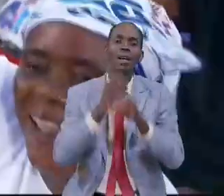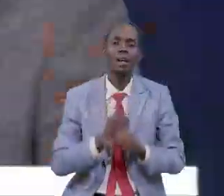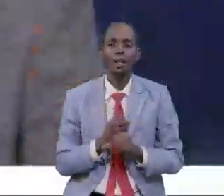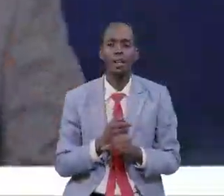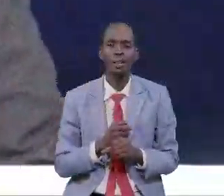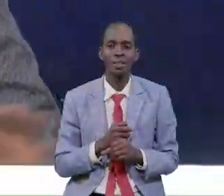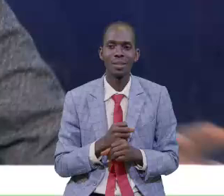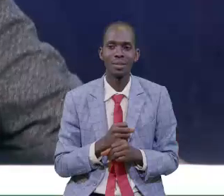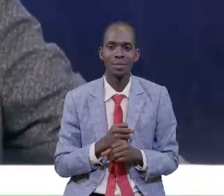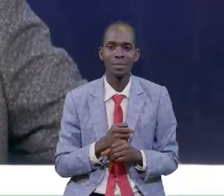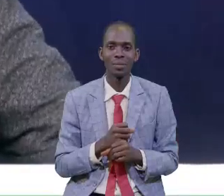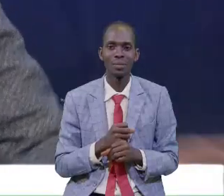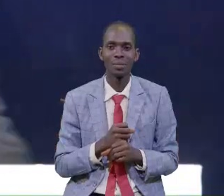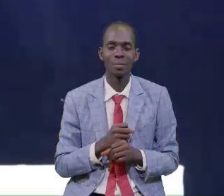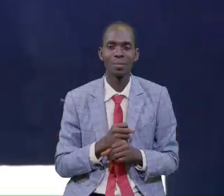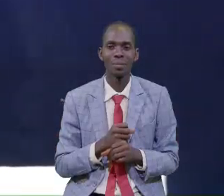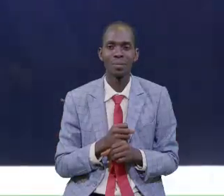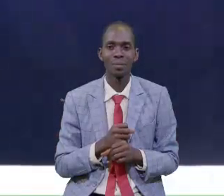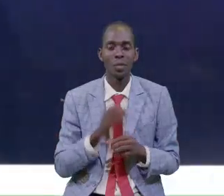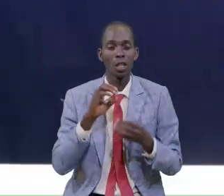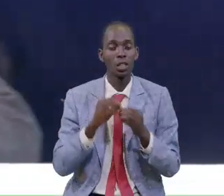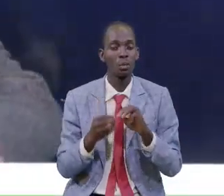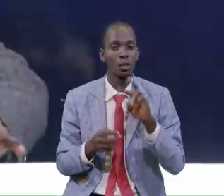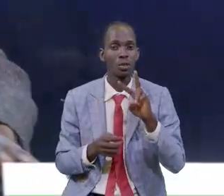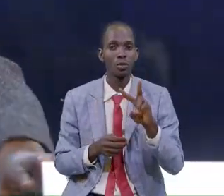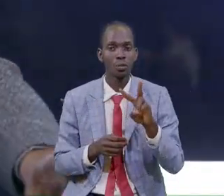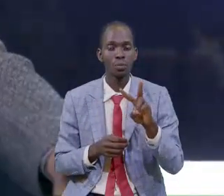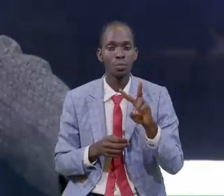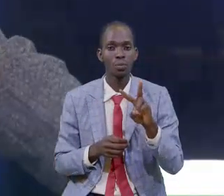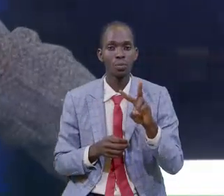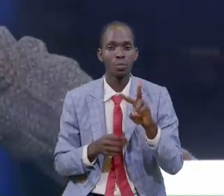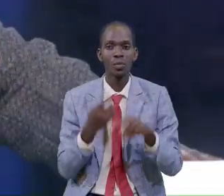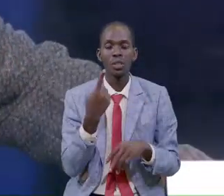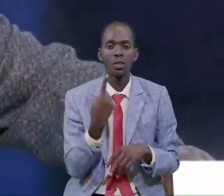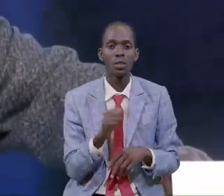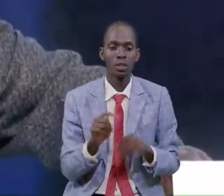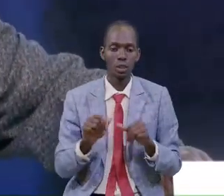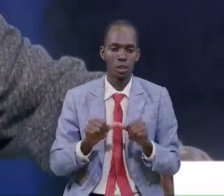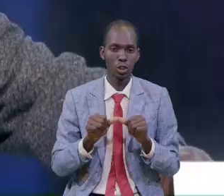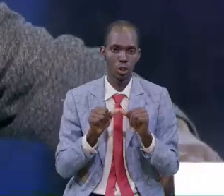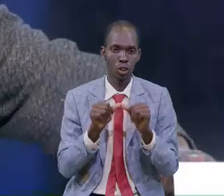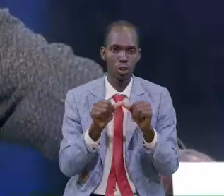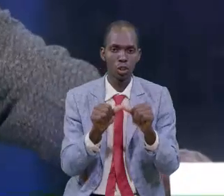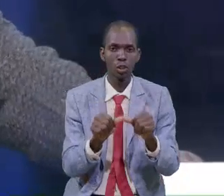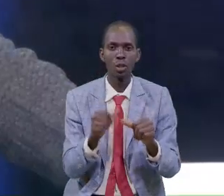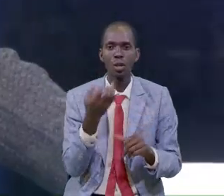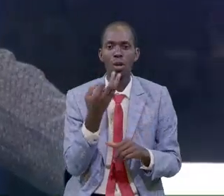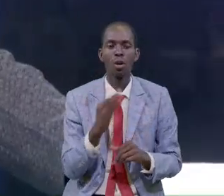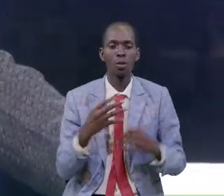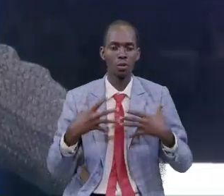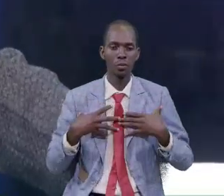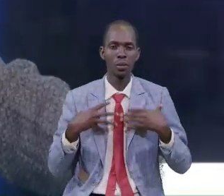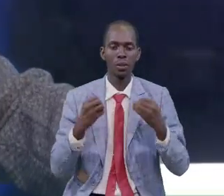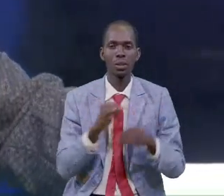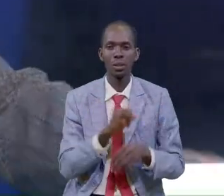We're looking at number two. Number two is the continuity of healing for his